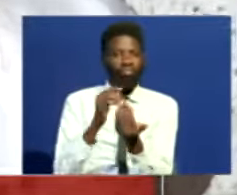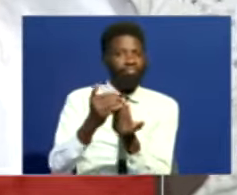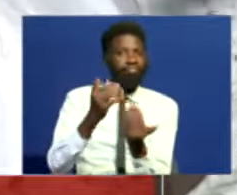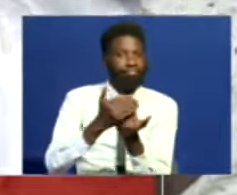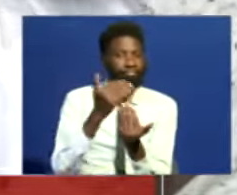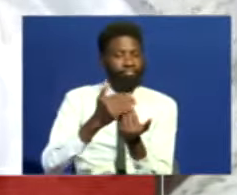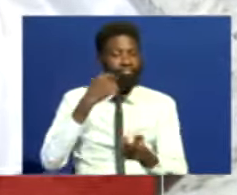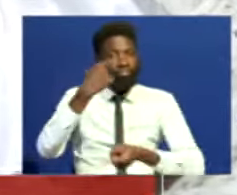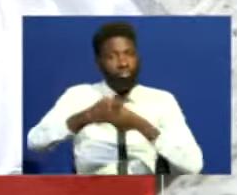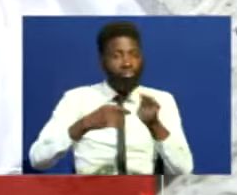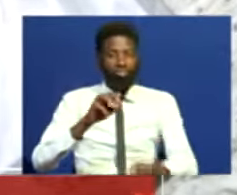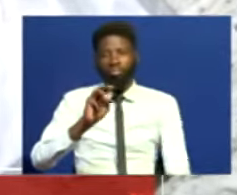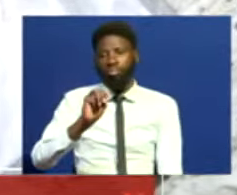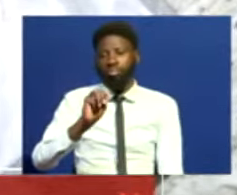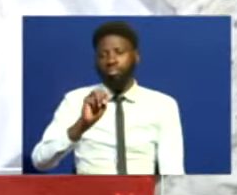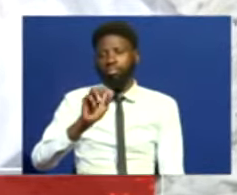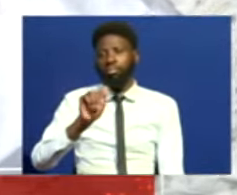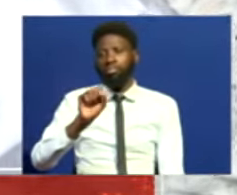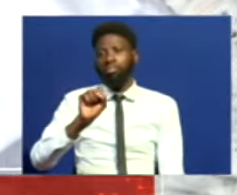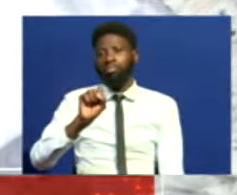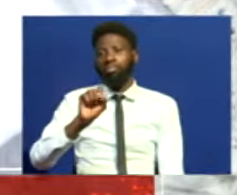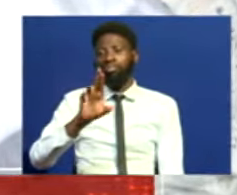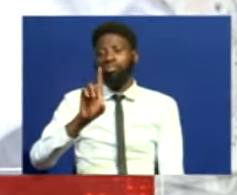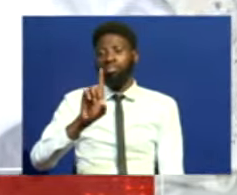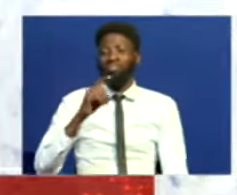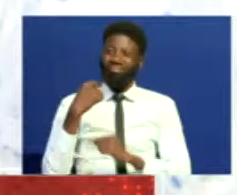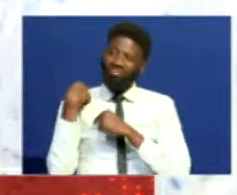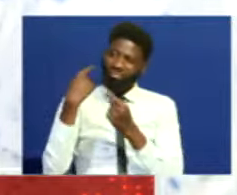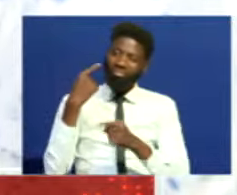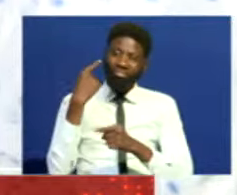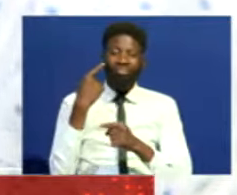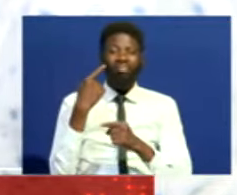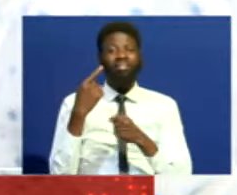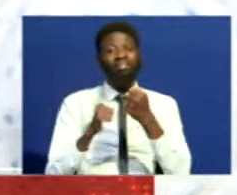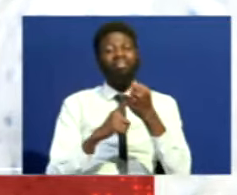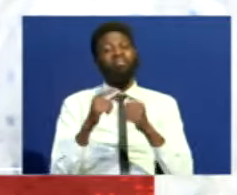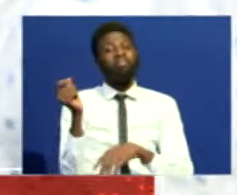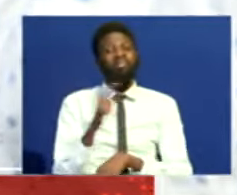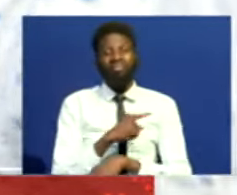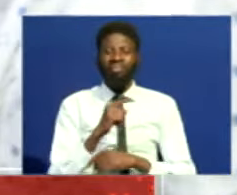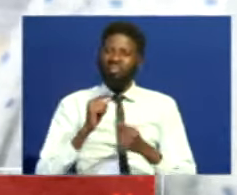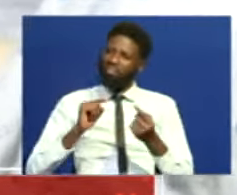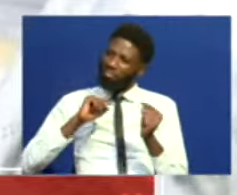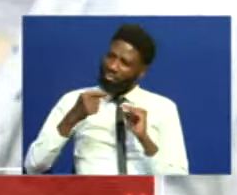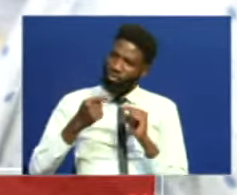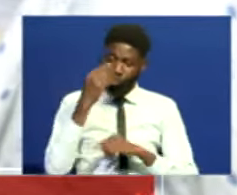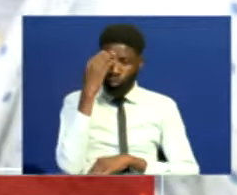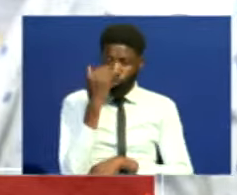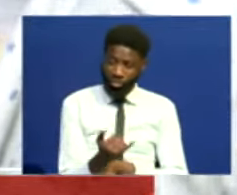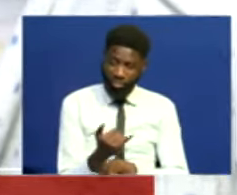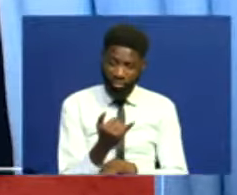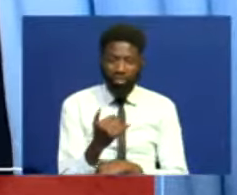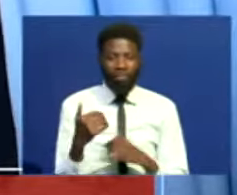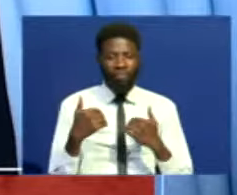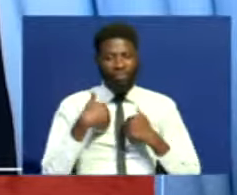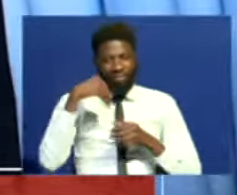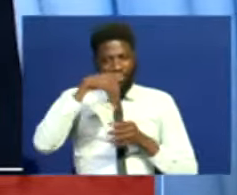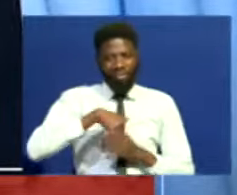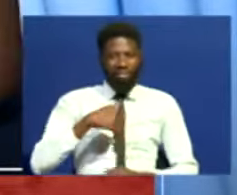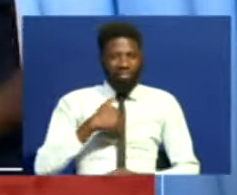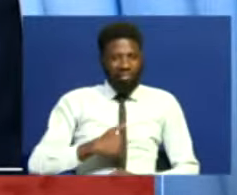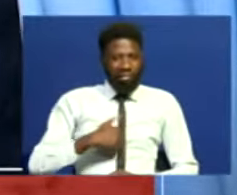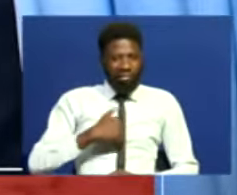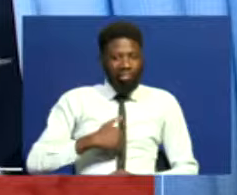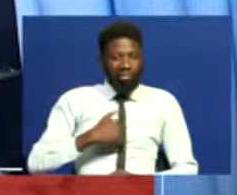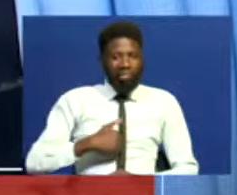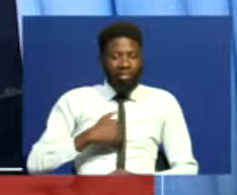Kulow has for the last 6 months been in agony and pain following the diagnosis of a perforated duodenal ulcer that resulted